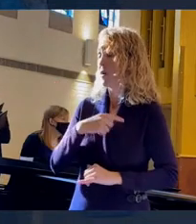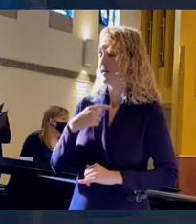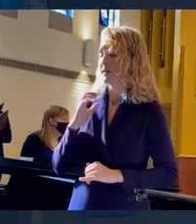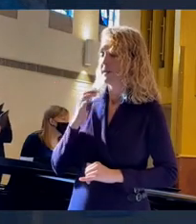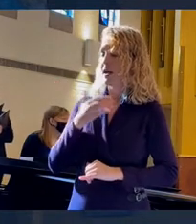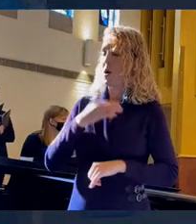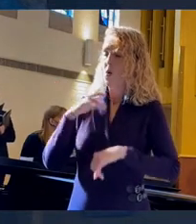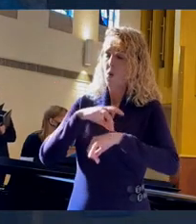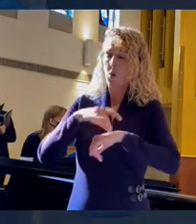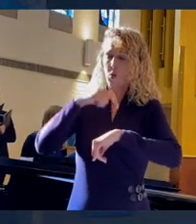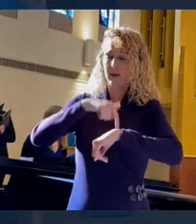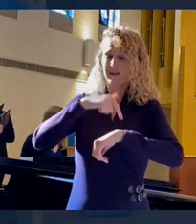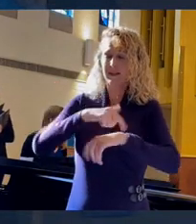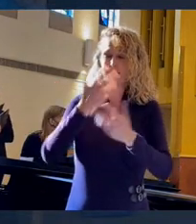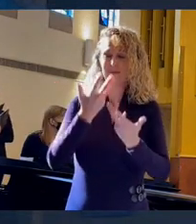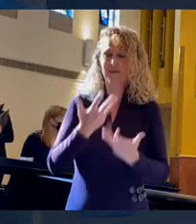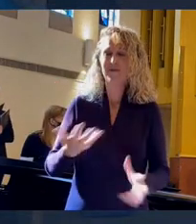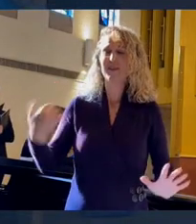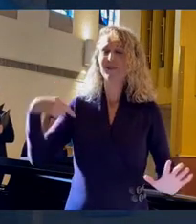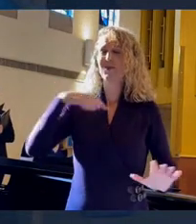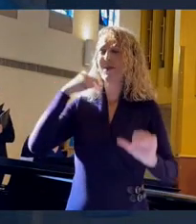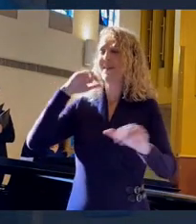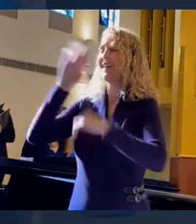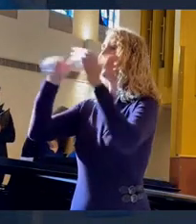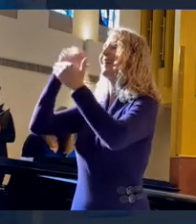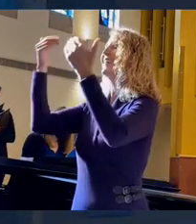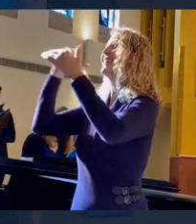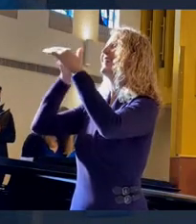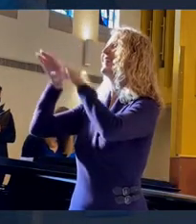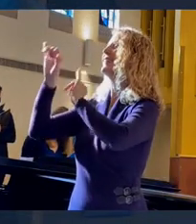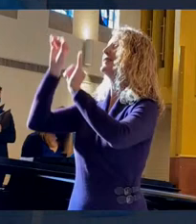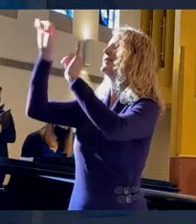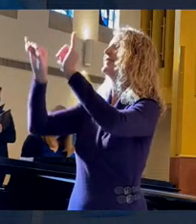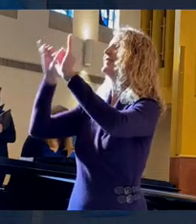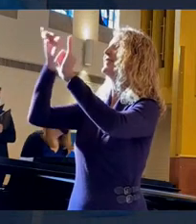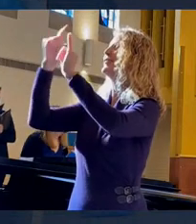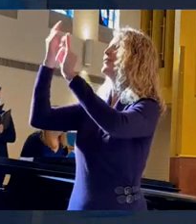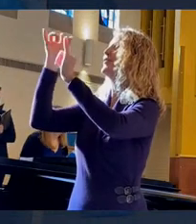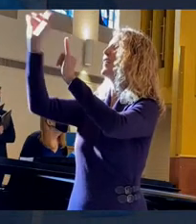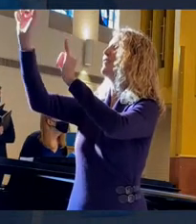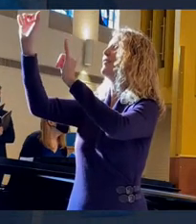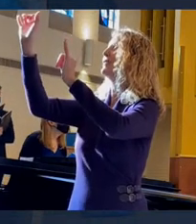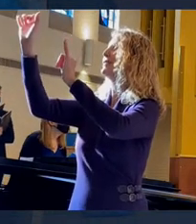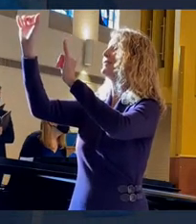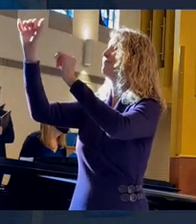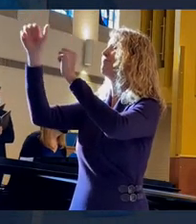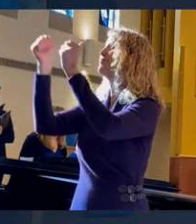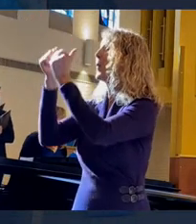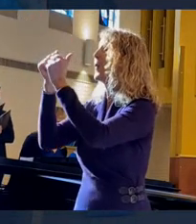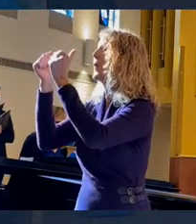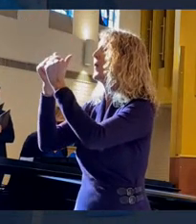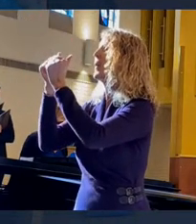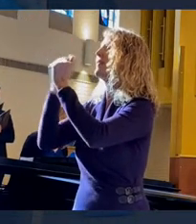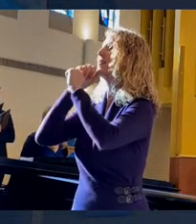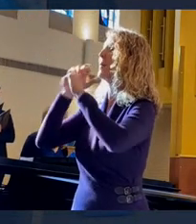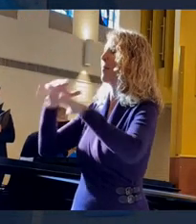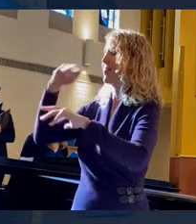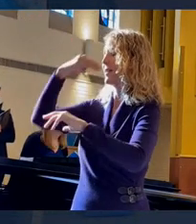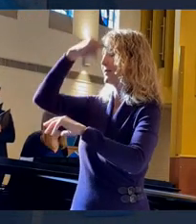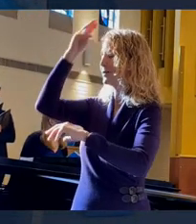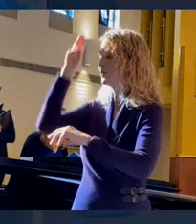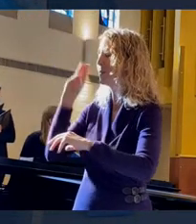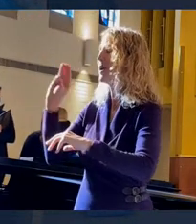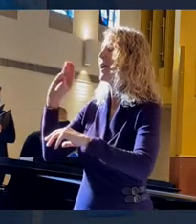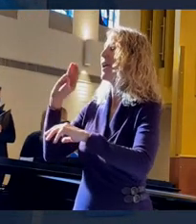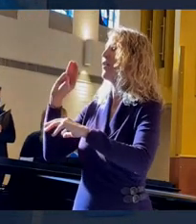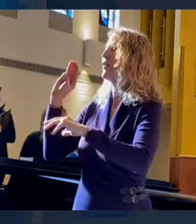earthly pilgrimage is done, that we may come to an eternal dwelling place and live with you forever, there in communion with the Blessed Virgin Mary, Mother